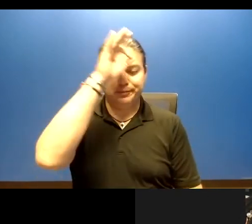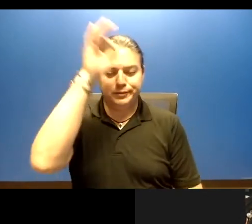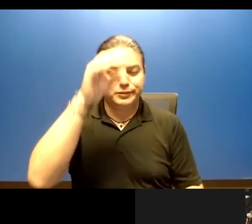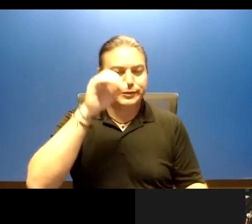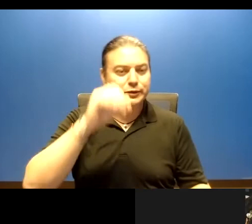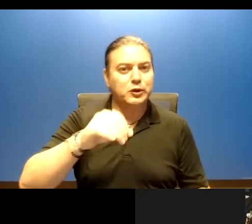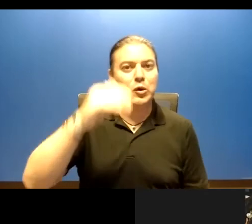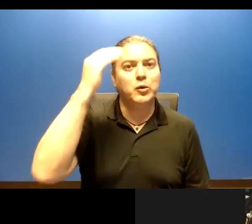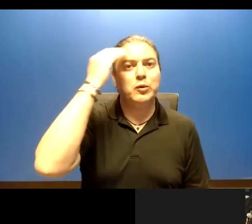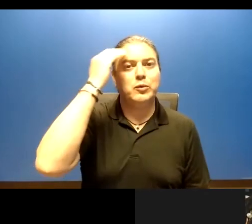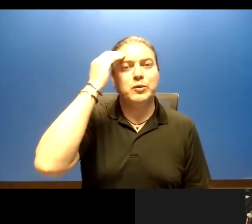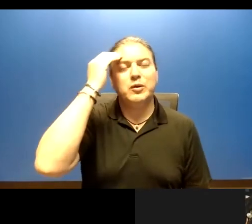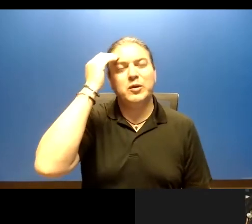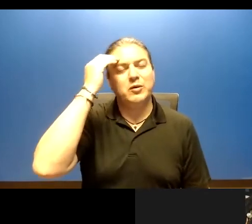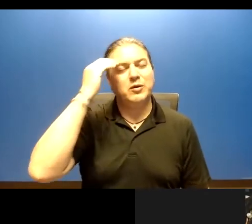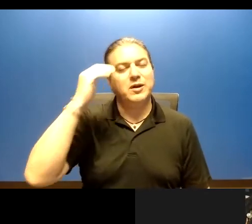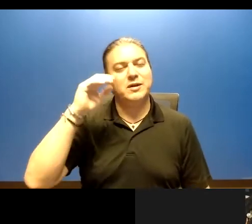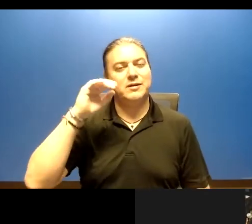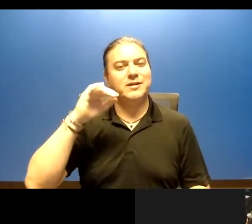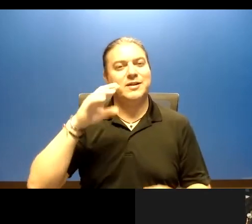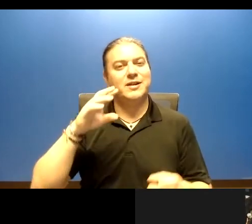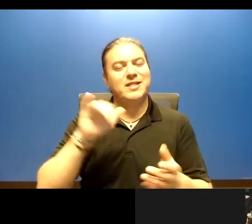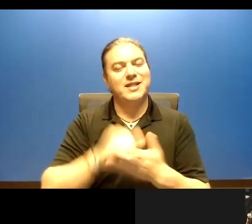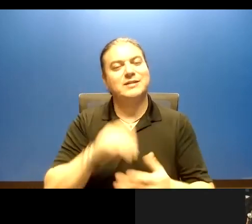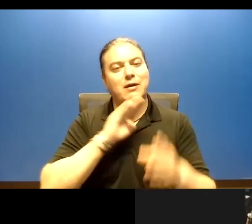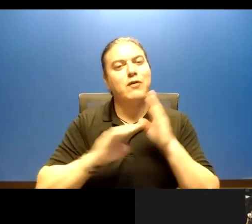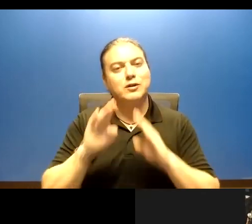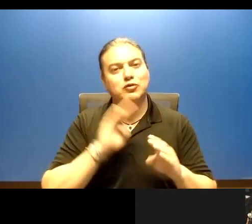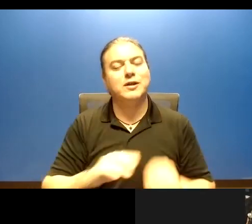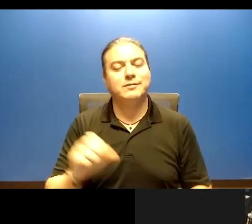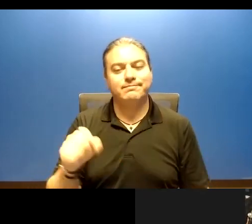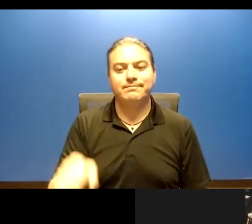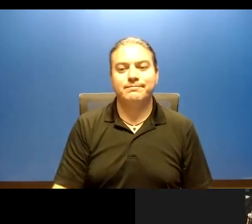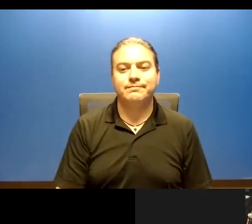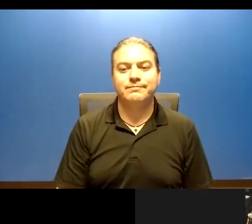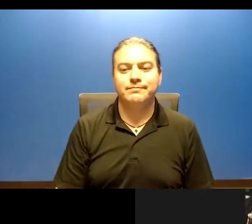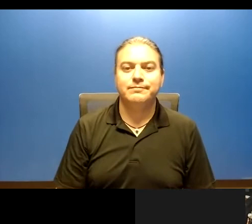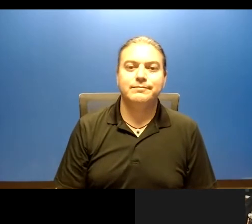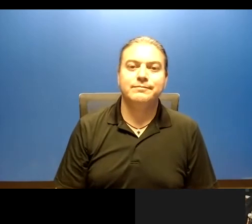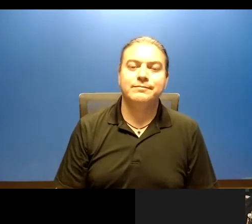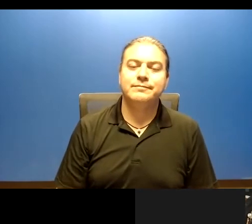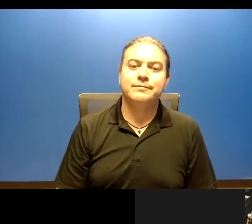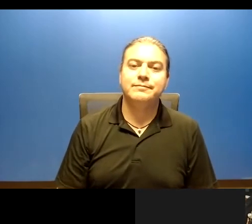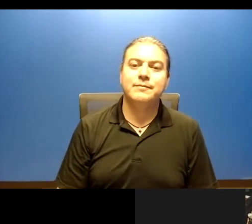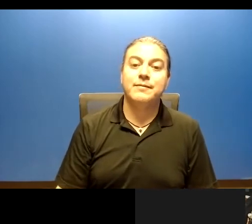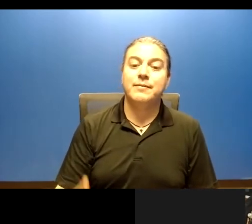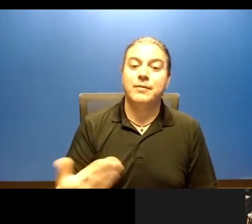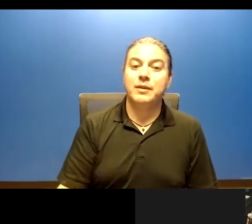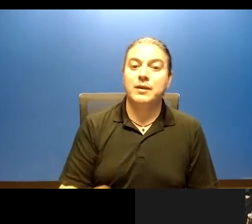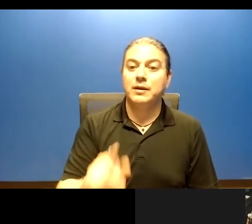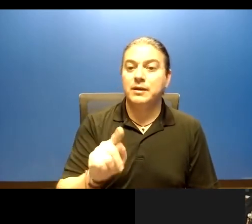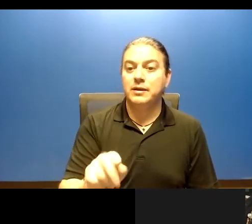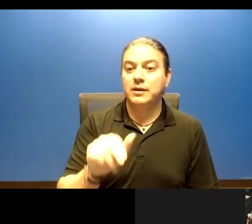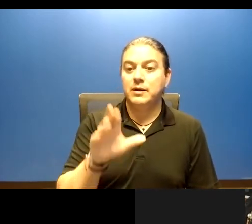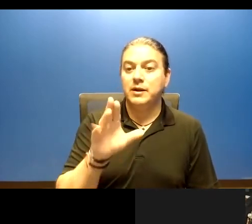frustration, and it ended up costing you money in the long run too. Yes. Amazing. So Tracy, I think you've